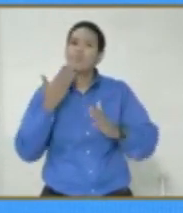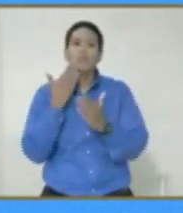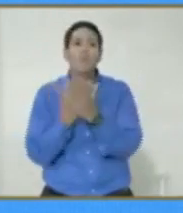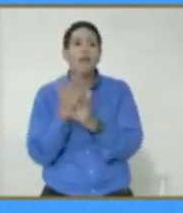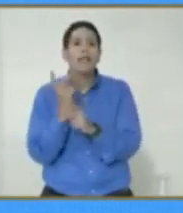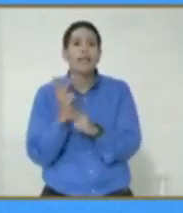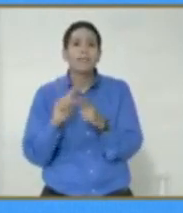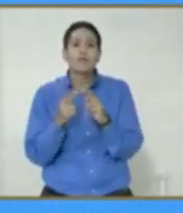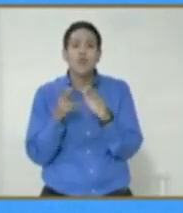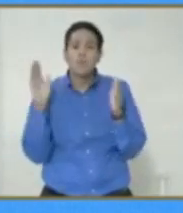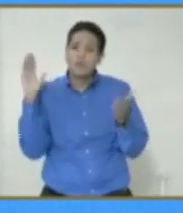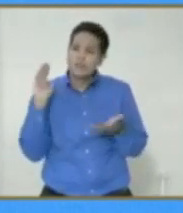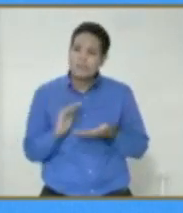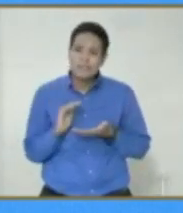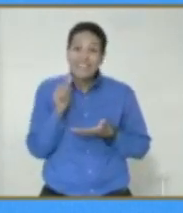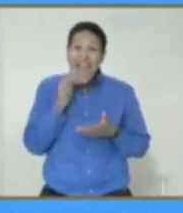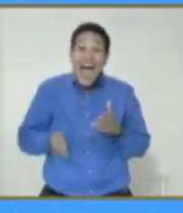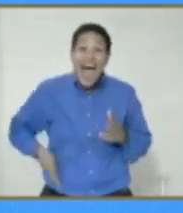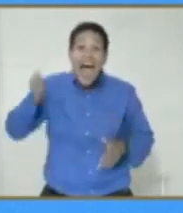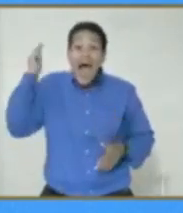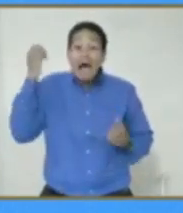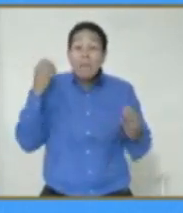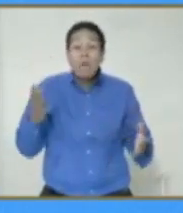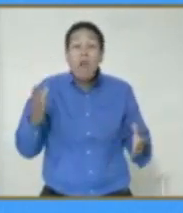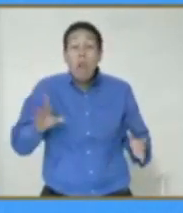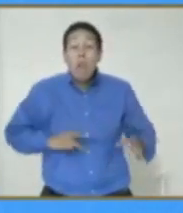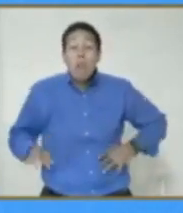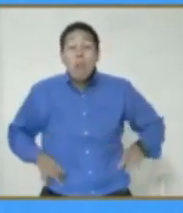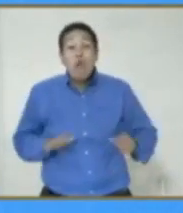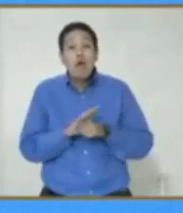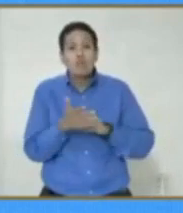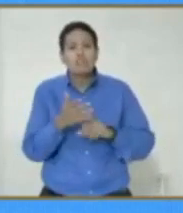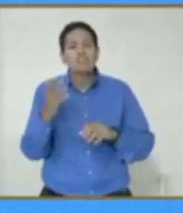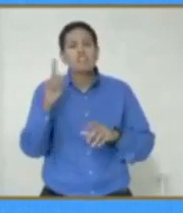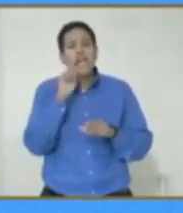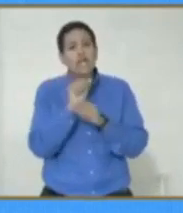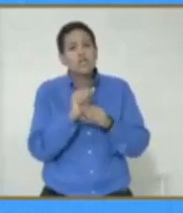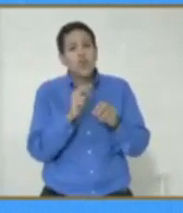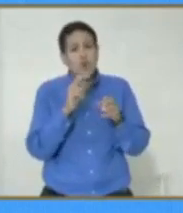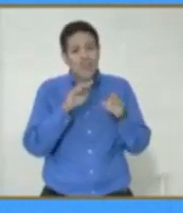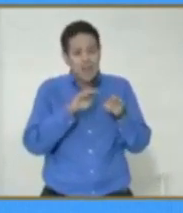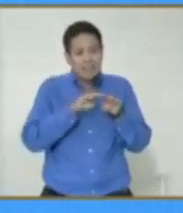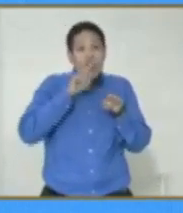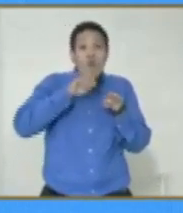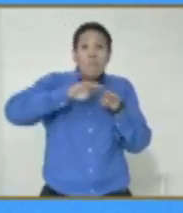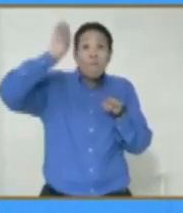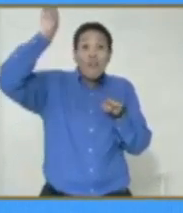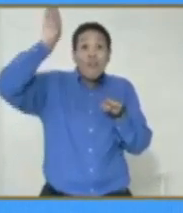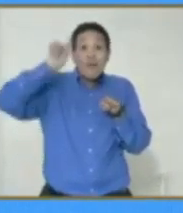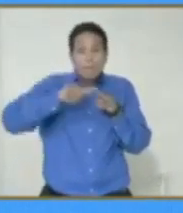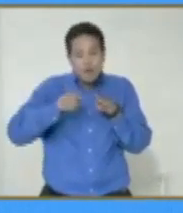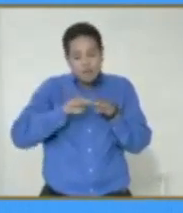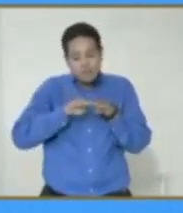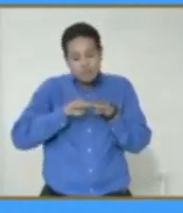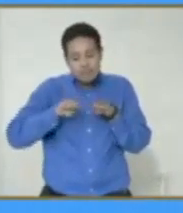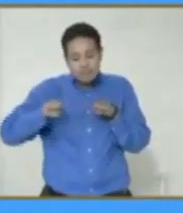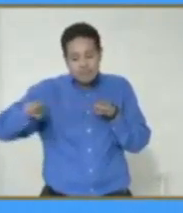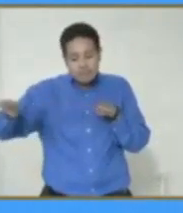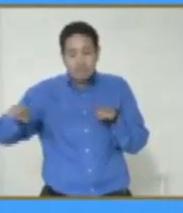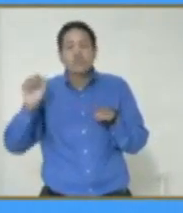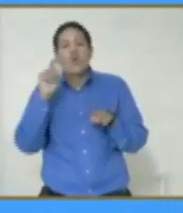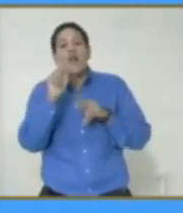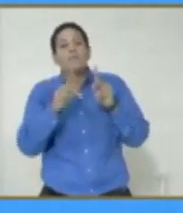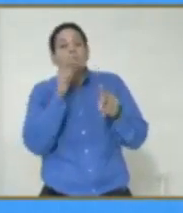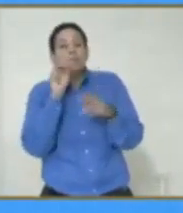down. She has ensured that the curve remained flattened, and to all those persons within the Ministry of Health and Wellness that